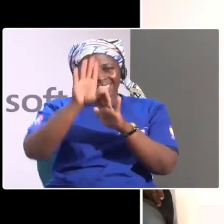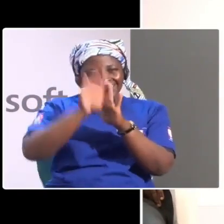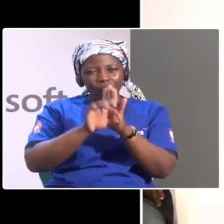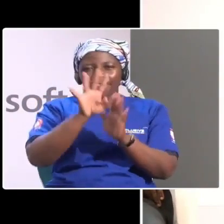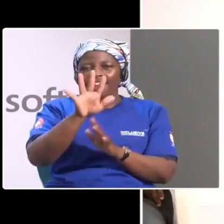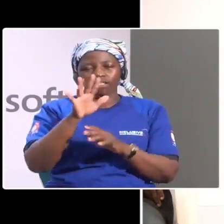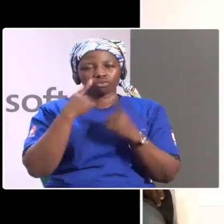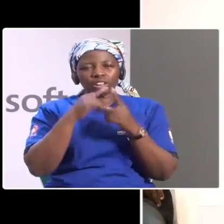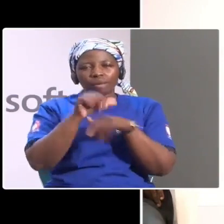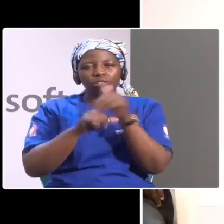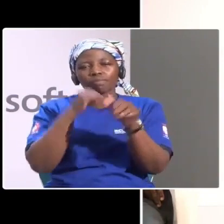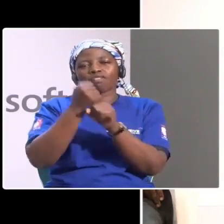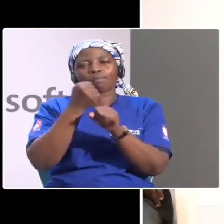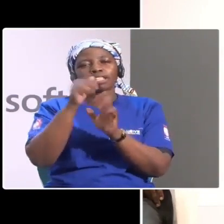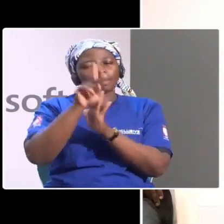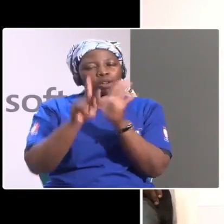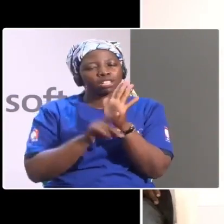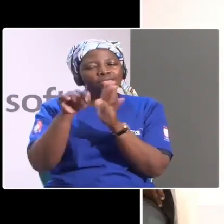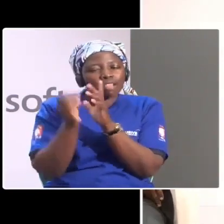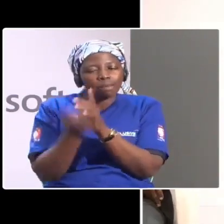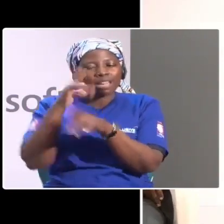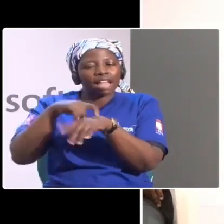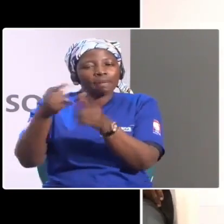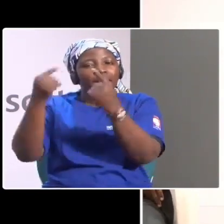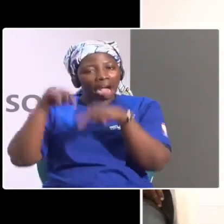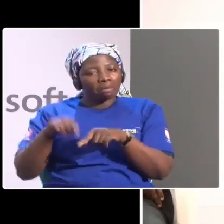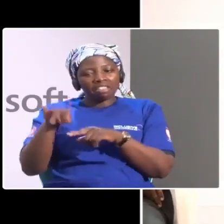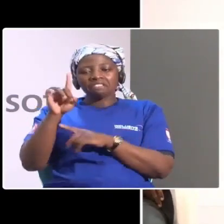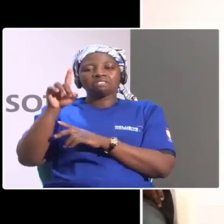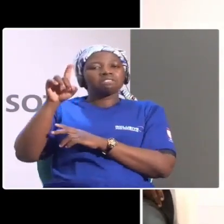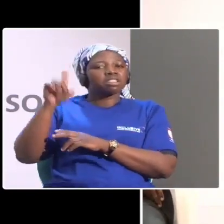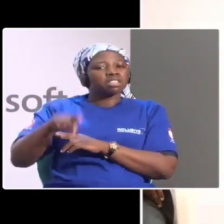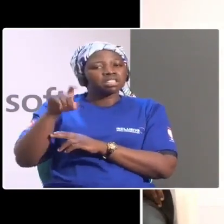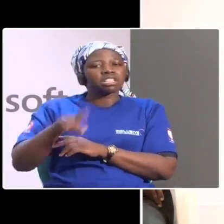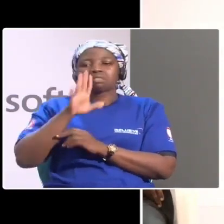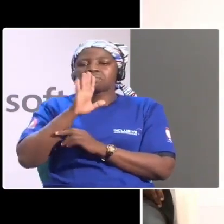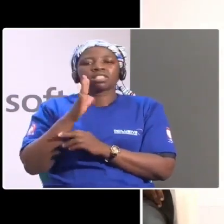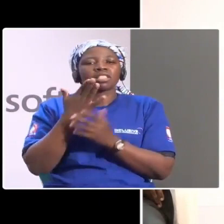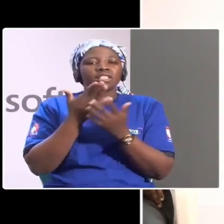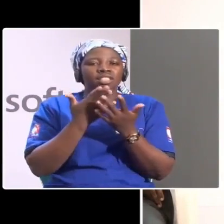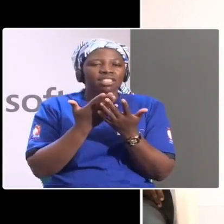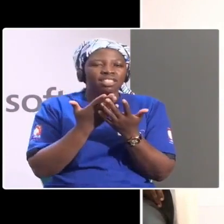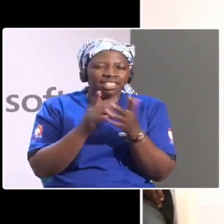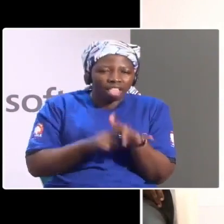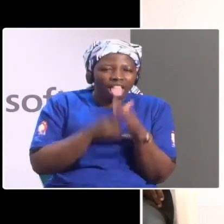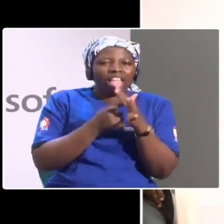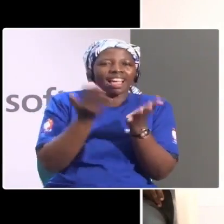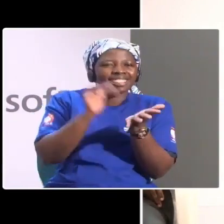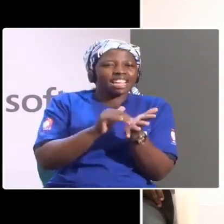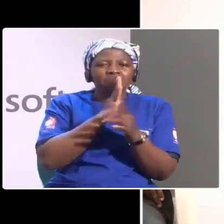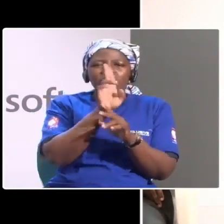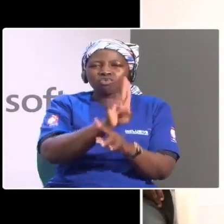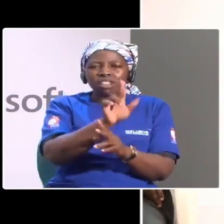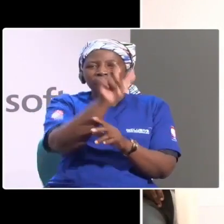about performance principles. That product, when it comes in, it doesn't have to be re-engineered to be able to be used